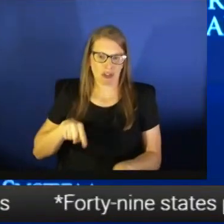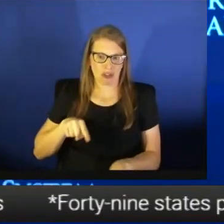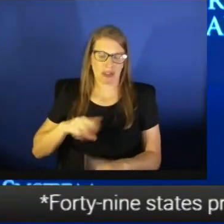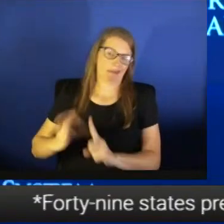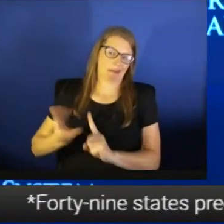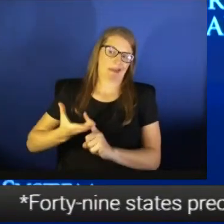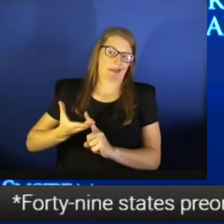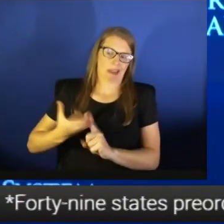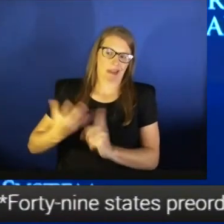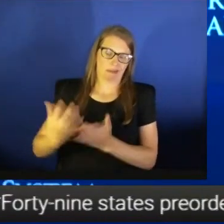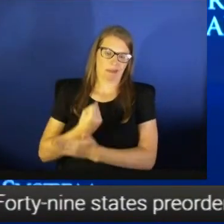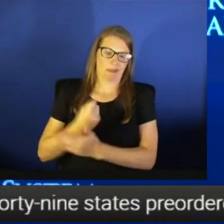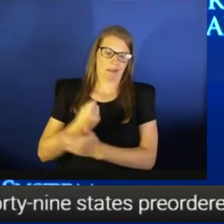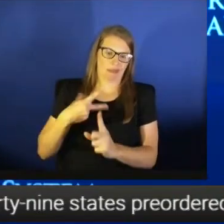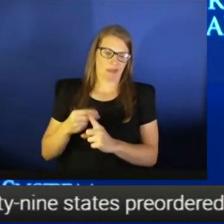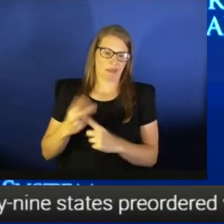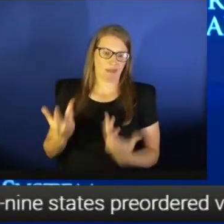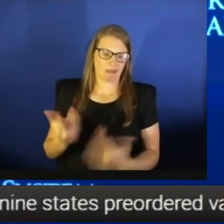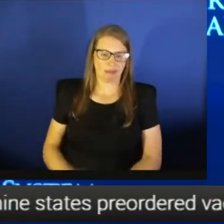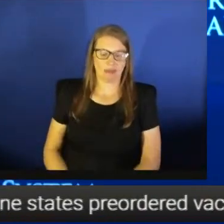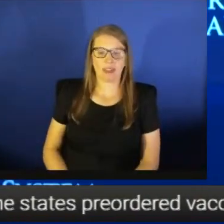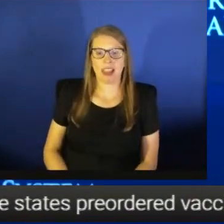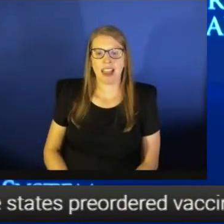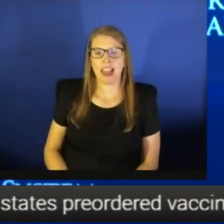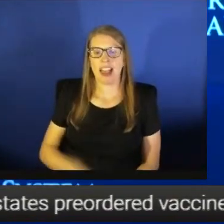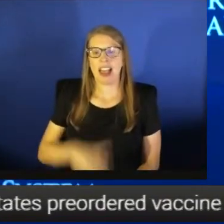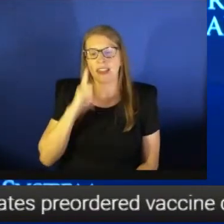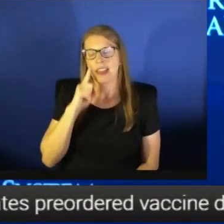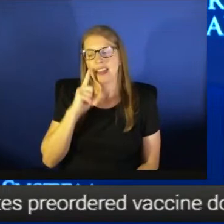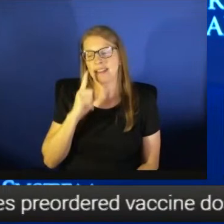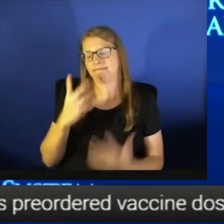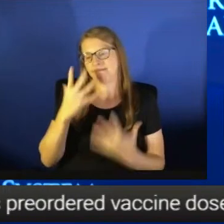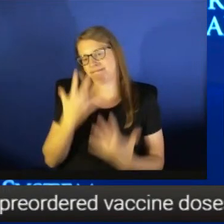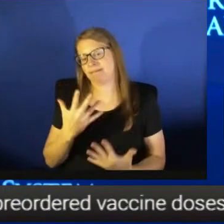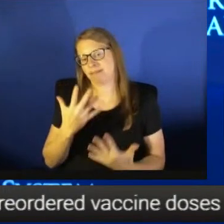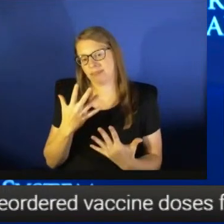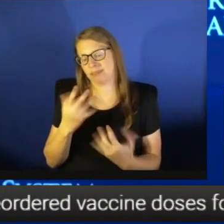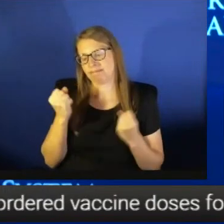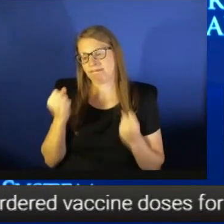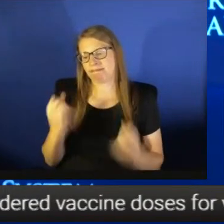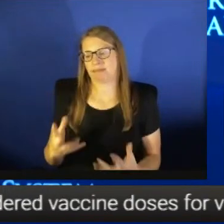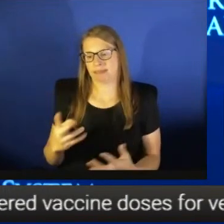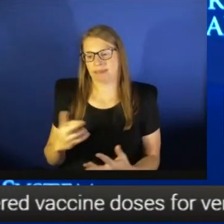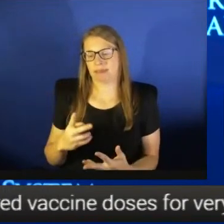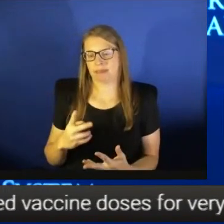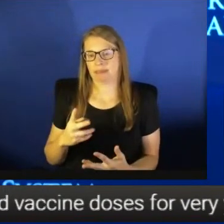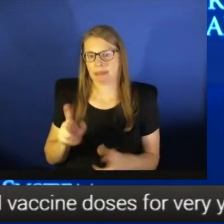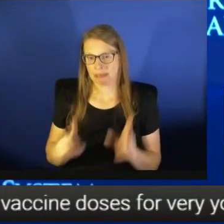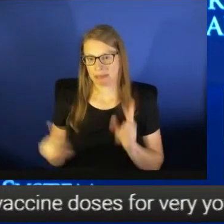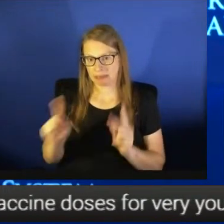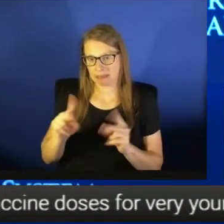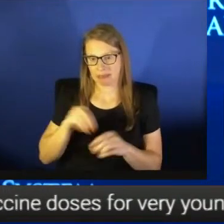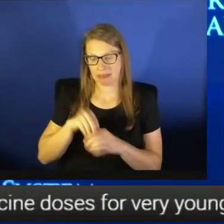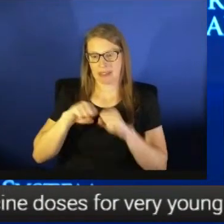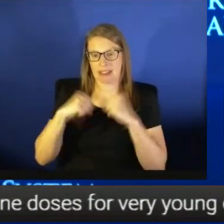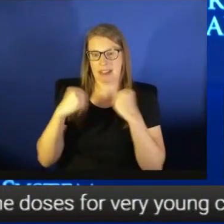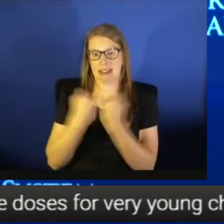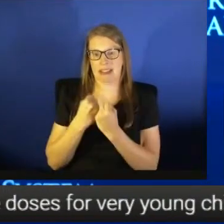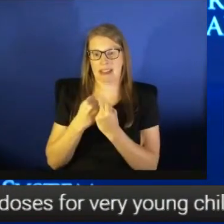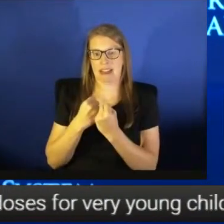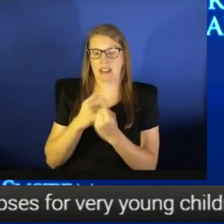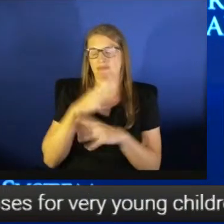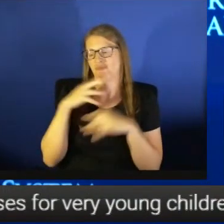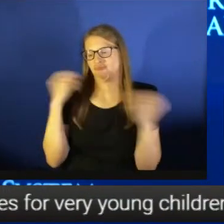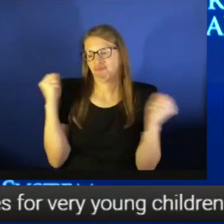I think, again, there are unfortunately a number of people in our society, I think, are over COVID, and I